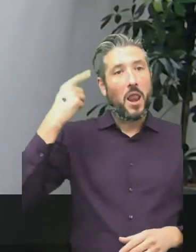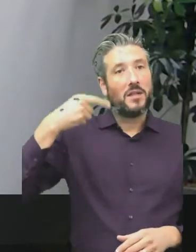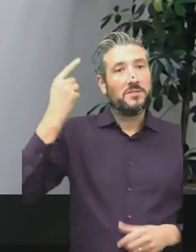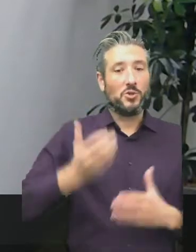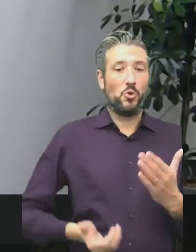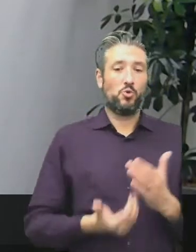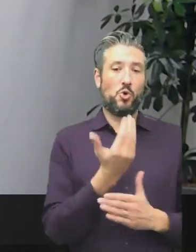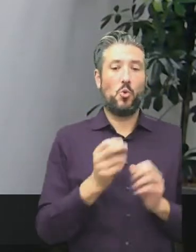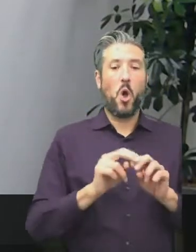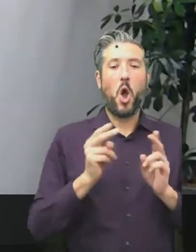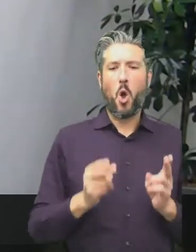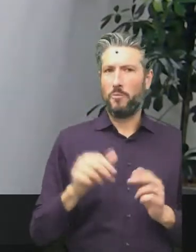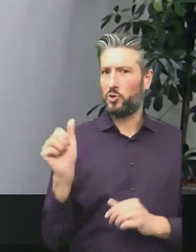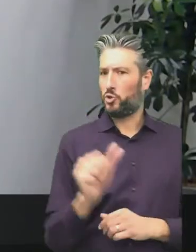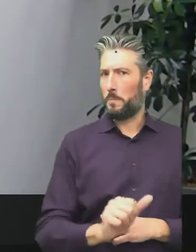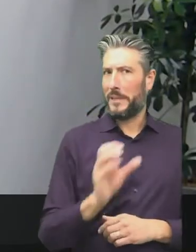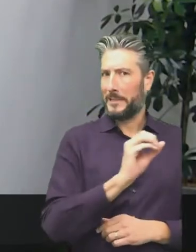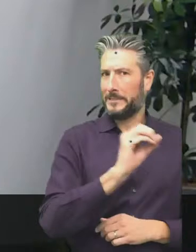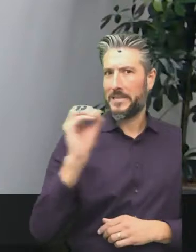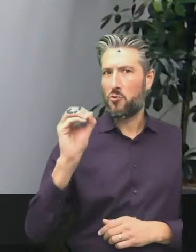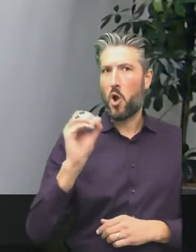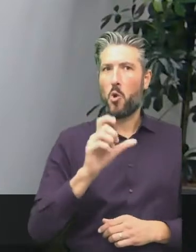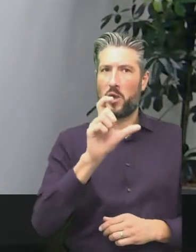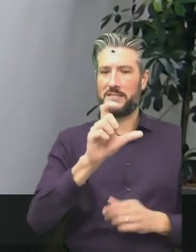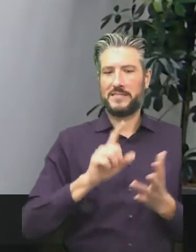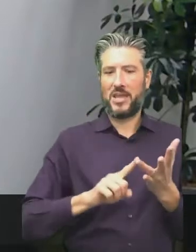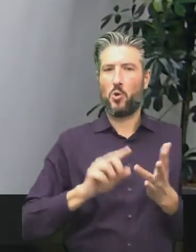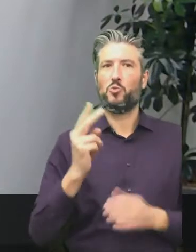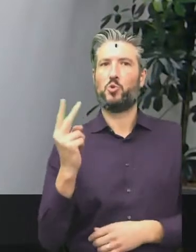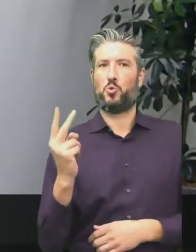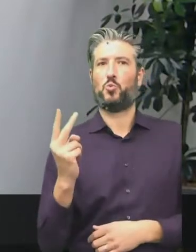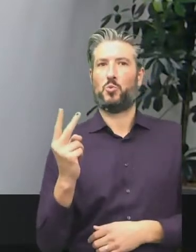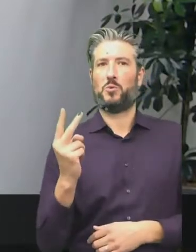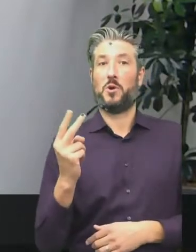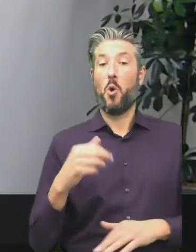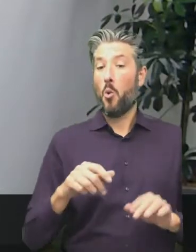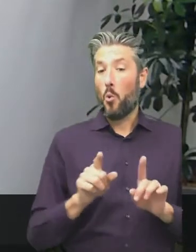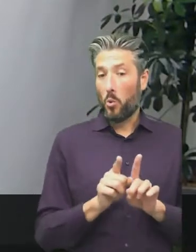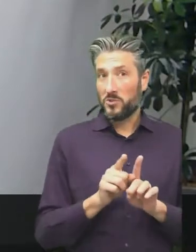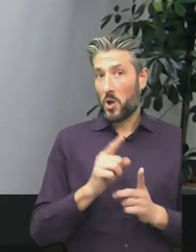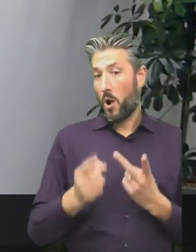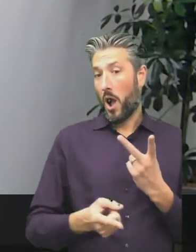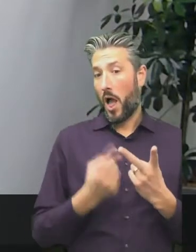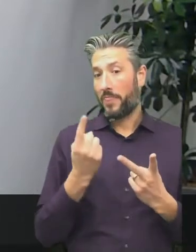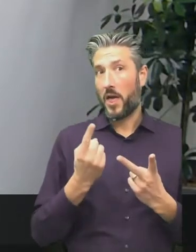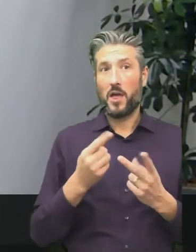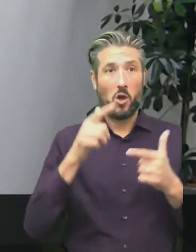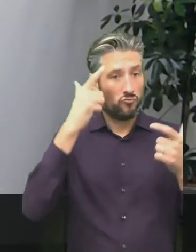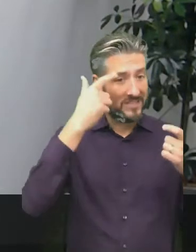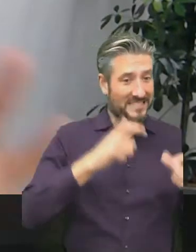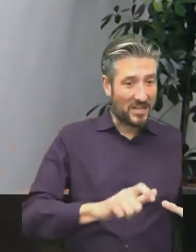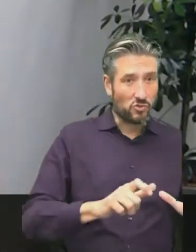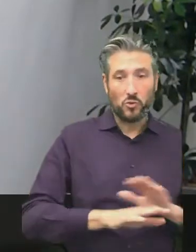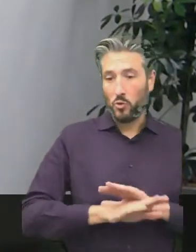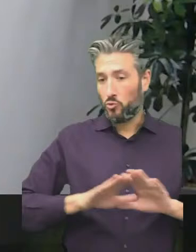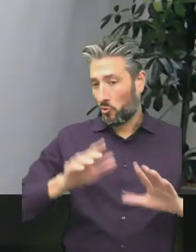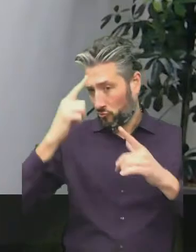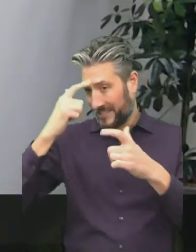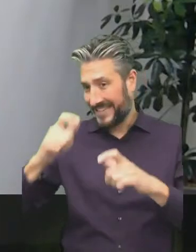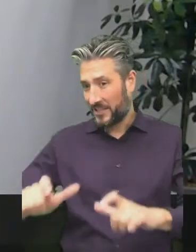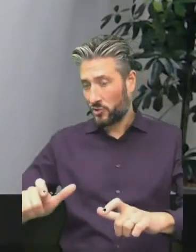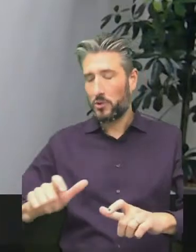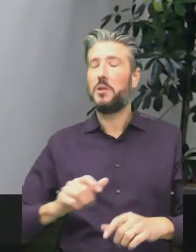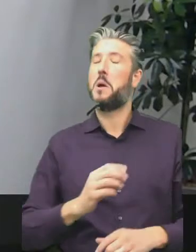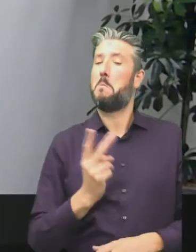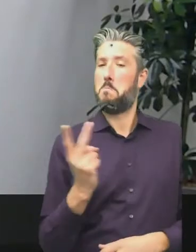new non-residential should be zero carbon as well, again, creating jobs in this green sector as well. I've explained our commitment